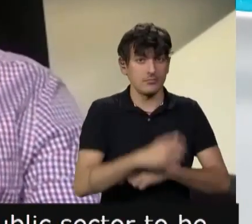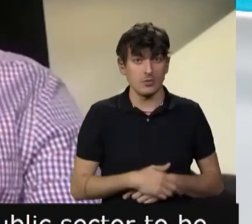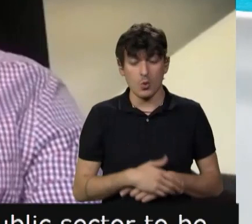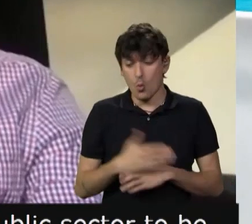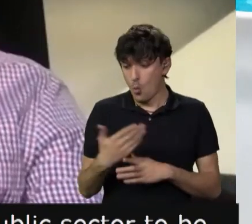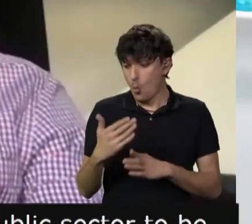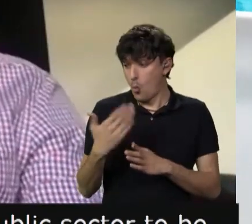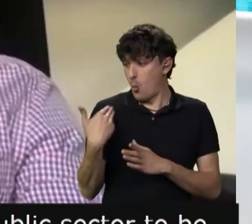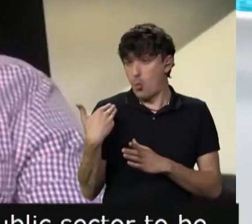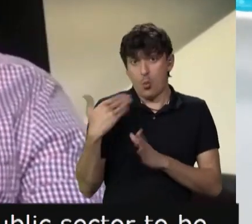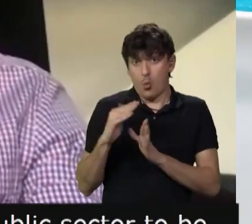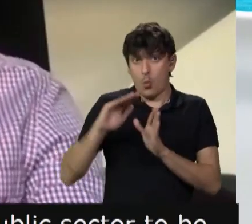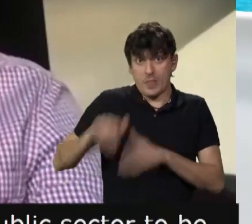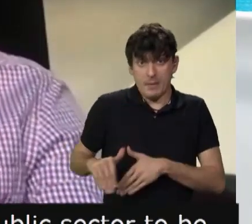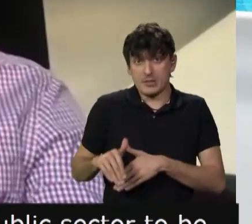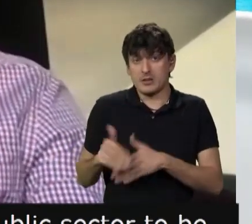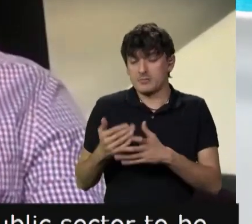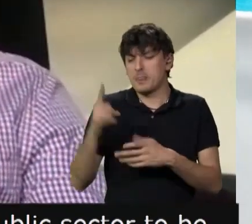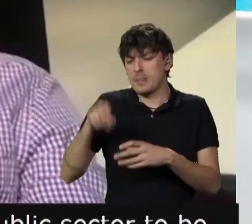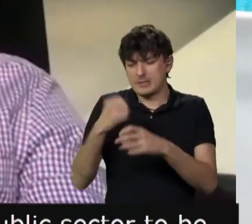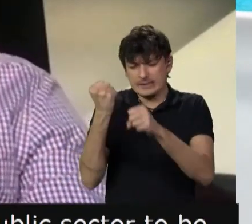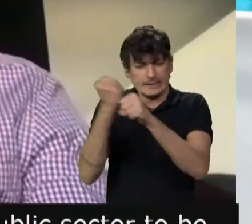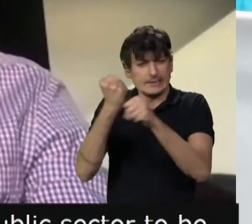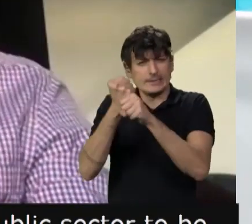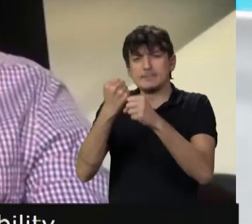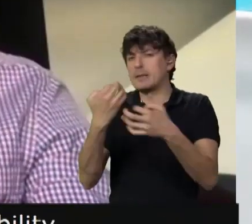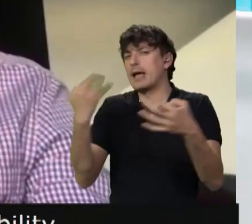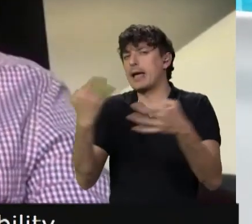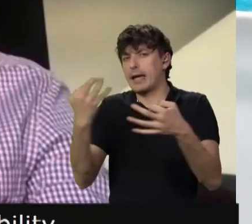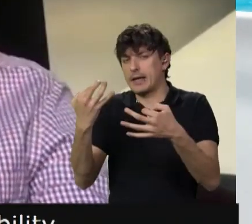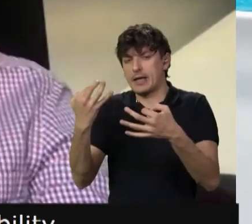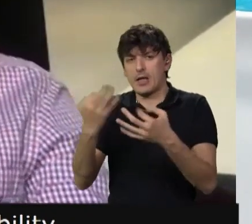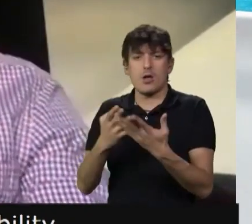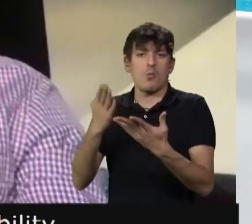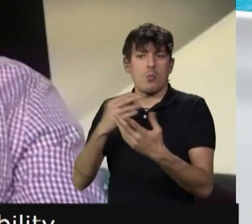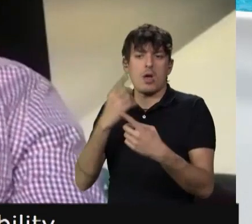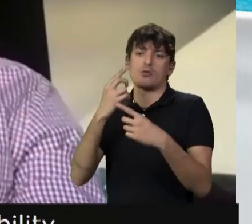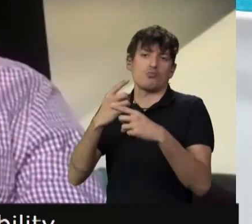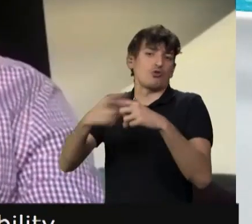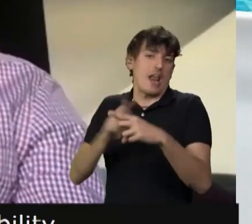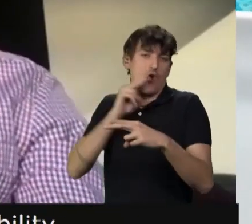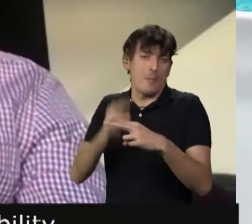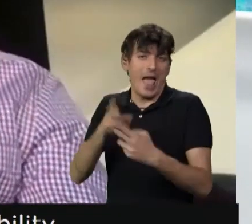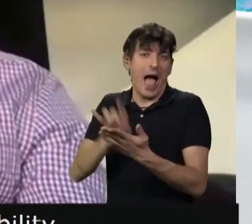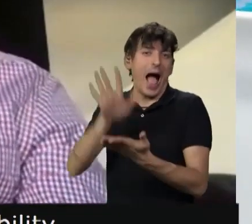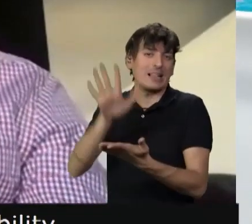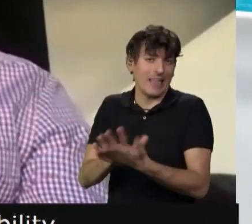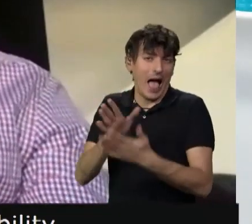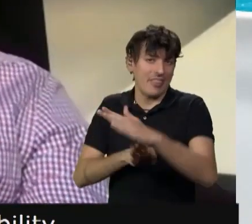But in recent years, work has also been done on the Accessibility